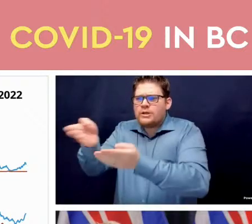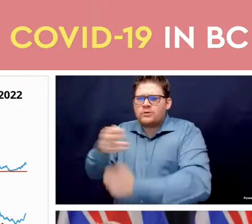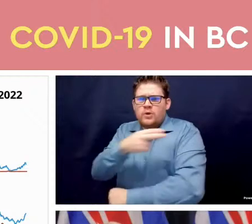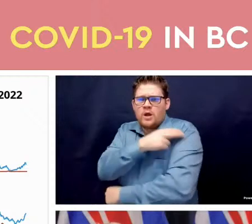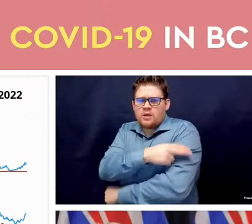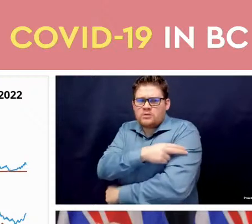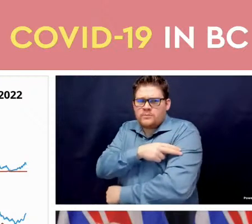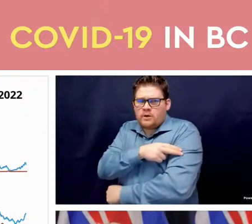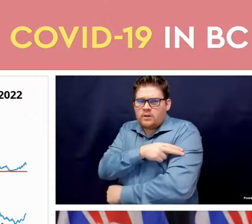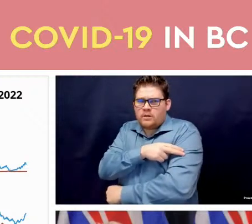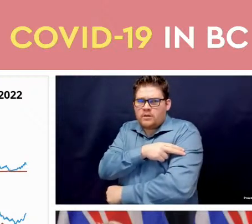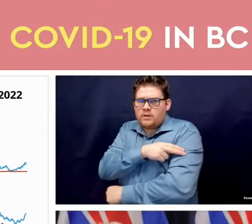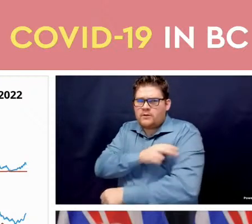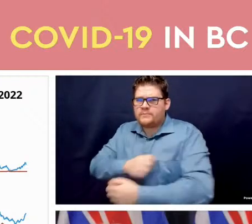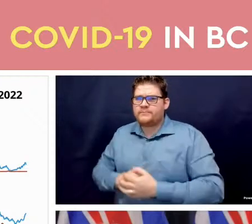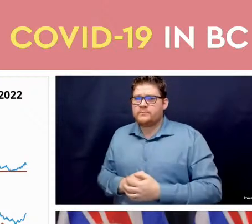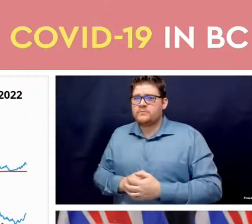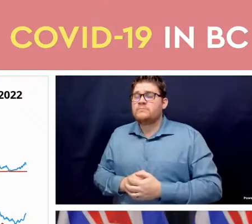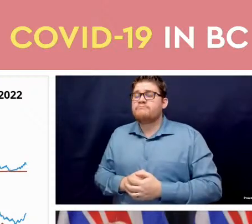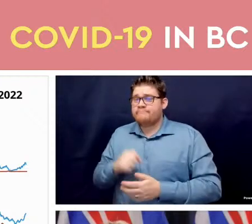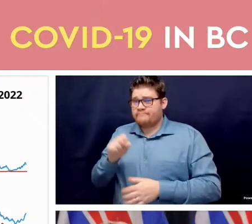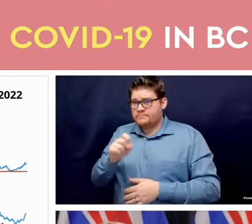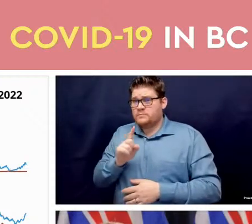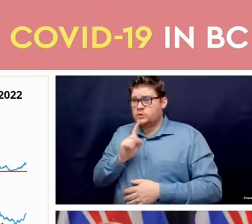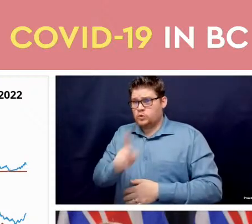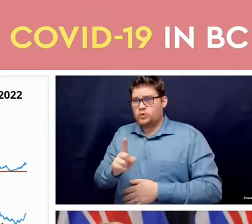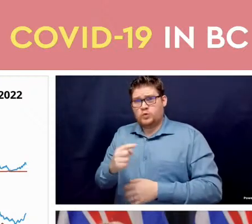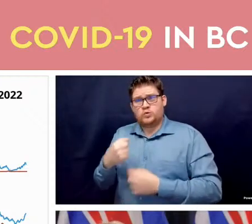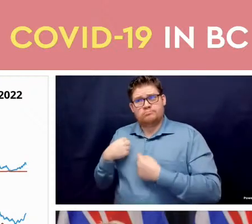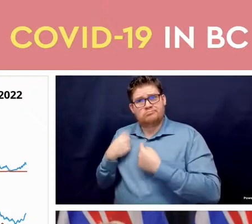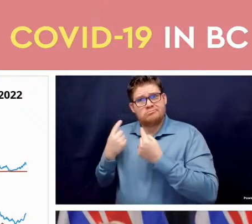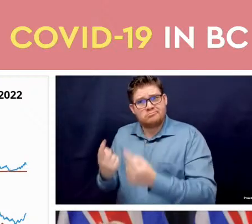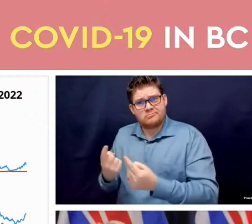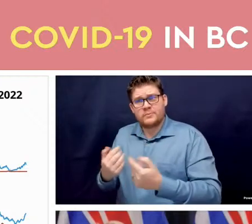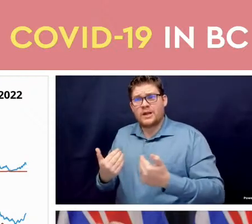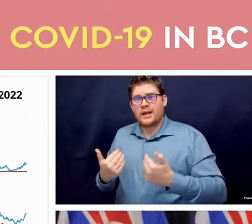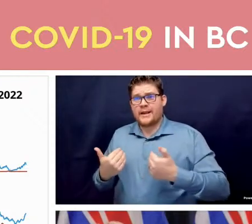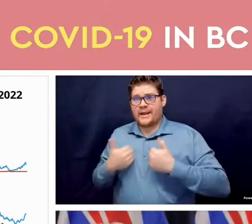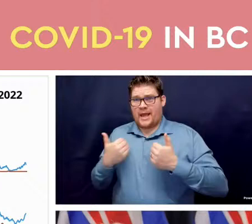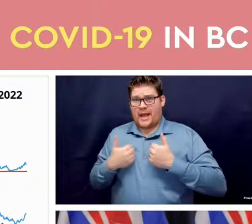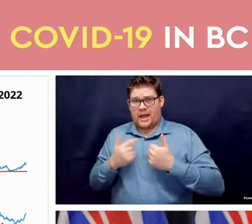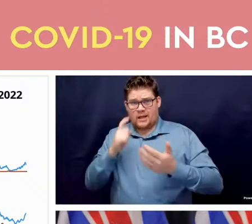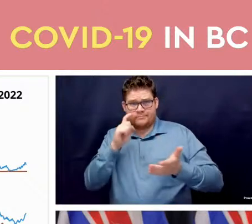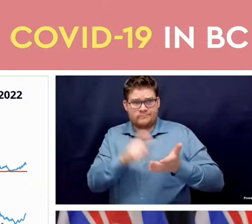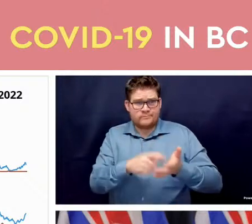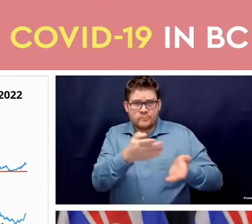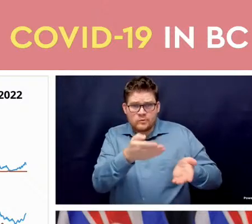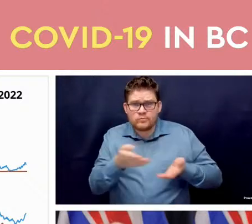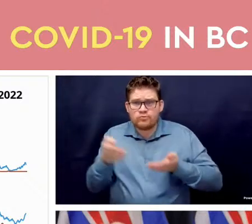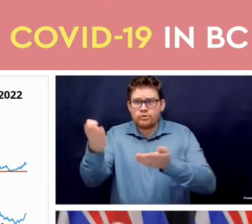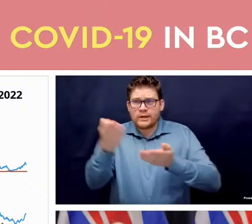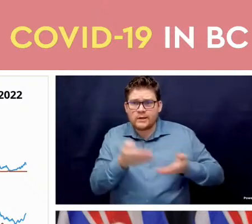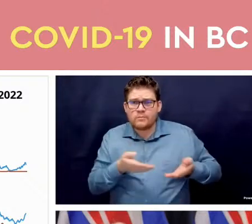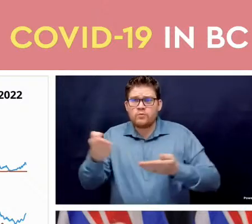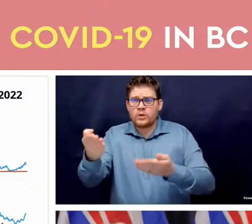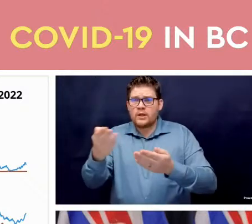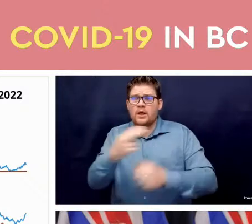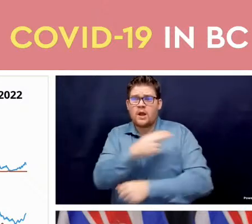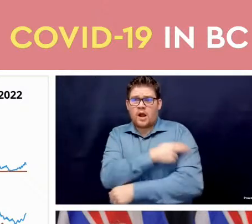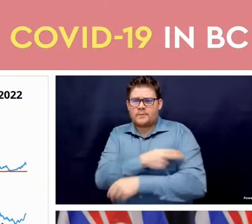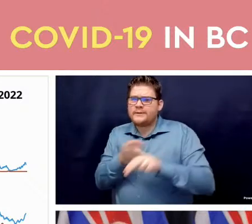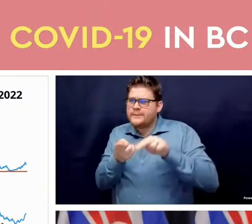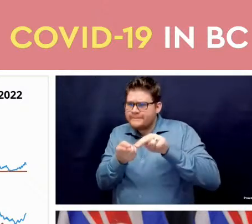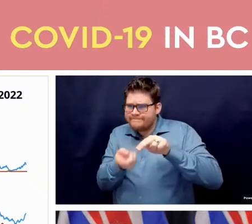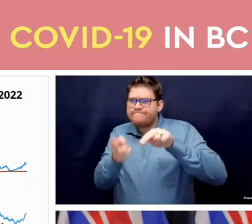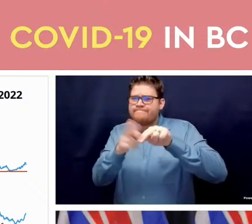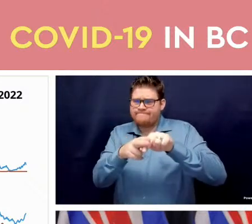seeing an increase in hospitalization in younger people, and we have more information about who are more likely to be hospitalized in those younger age